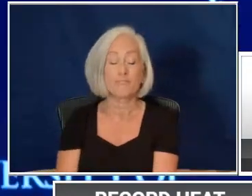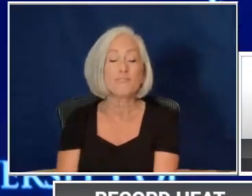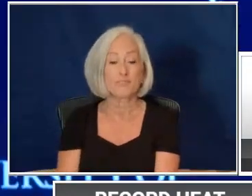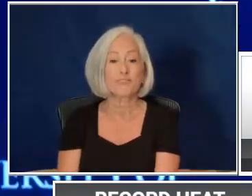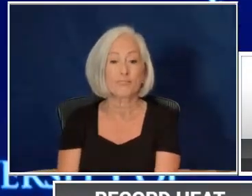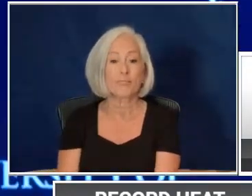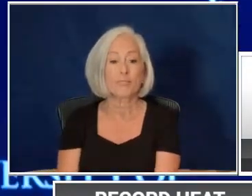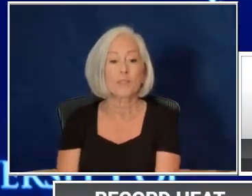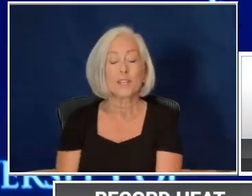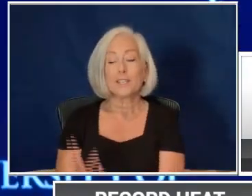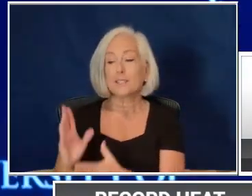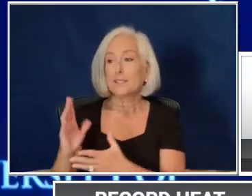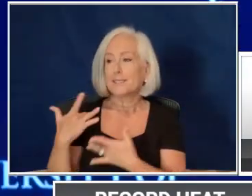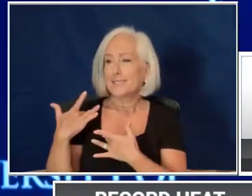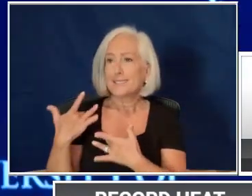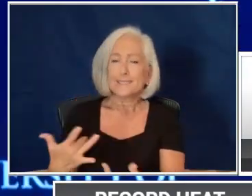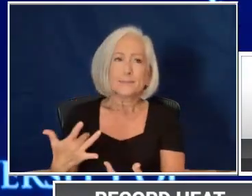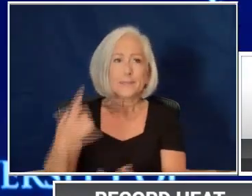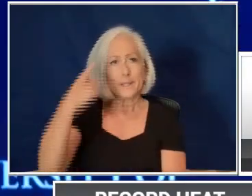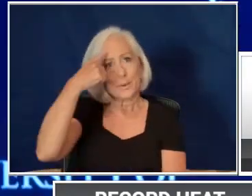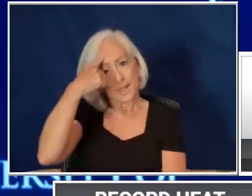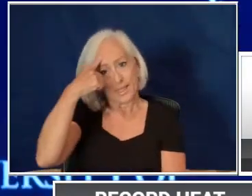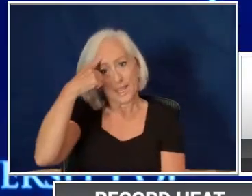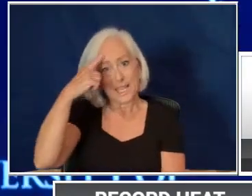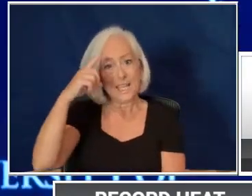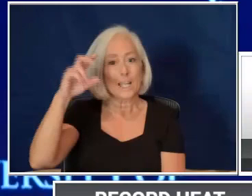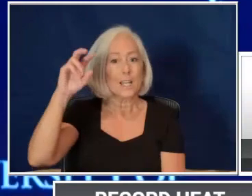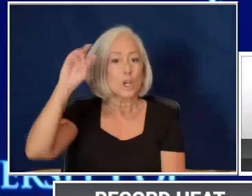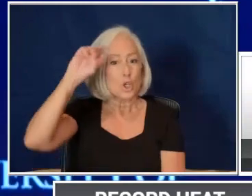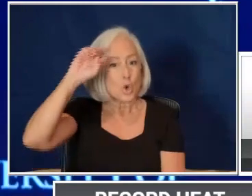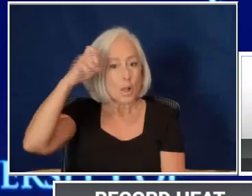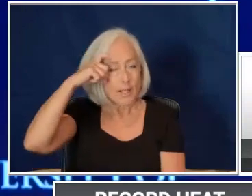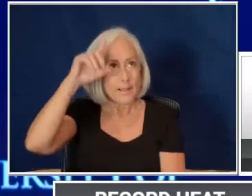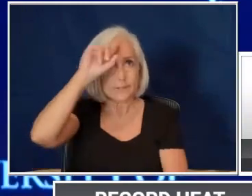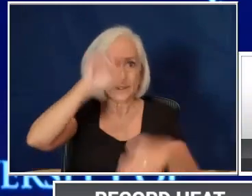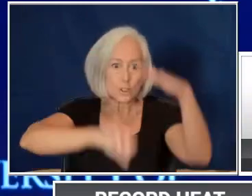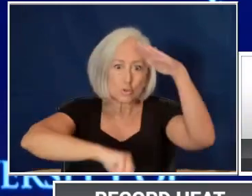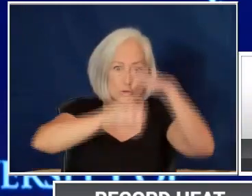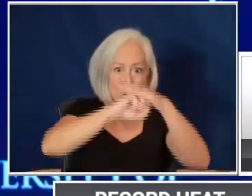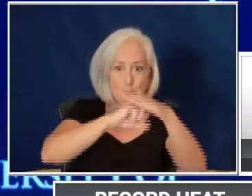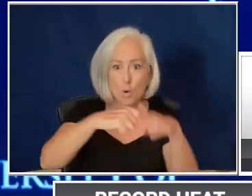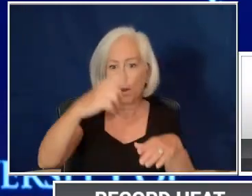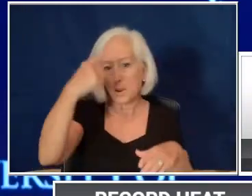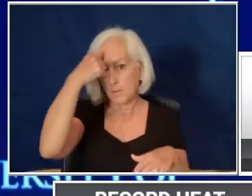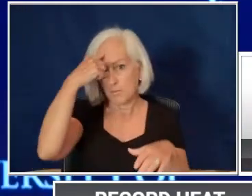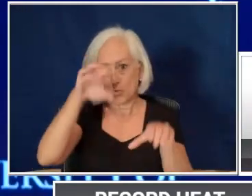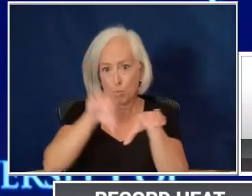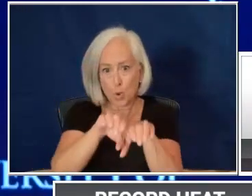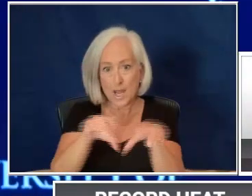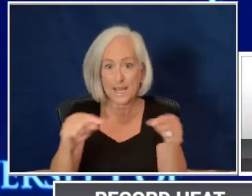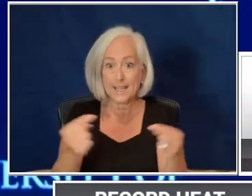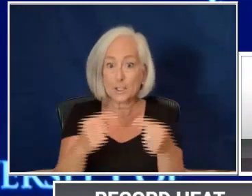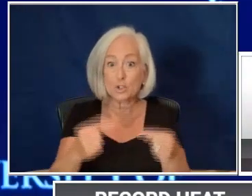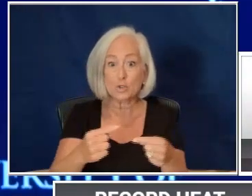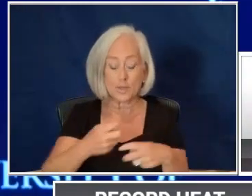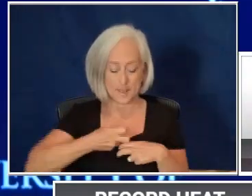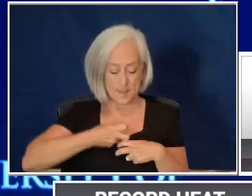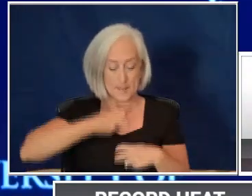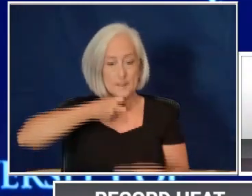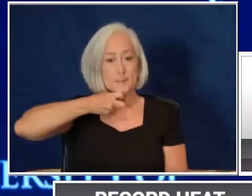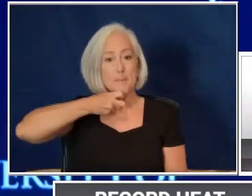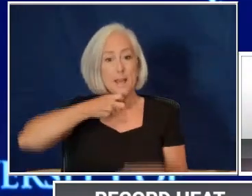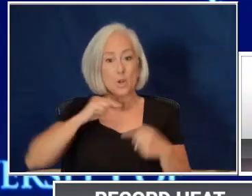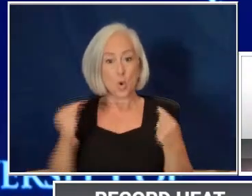think traditionally we think a lot of neurologic diagnoses like stroke, brain injury, or spinal cord injury. But at